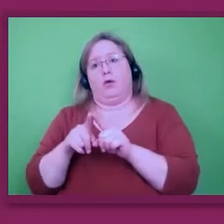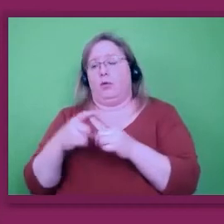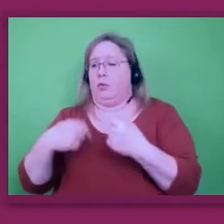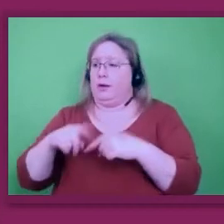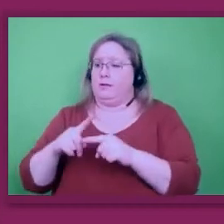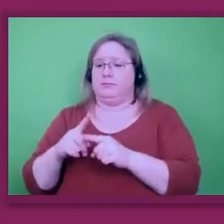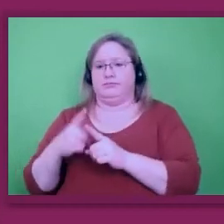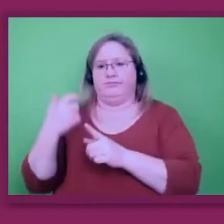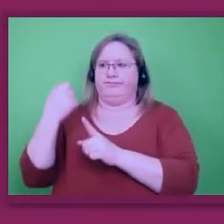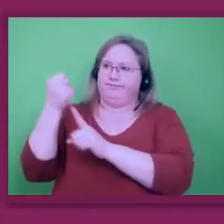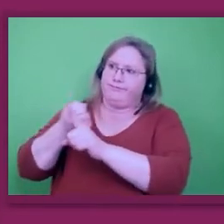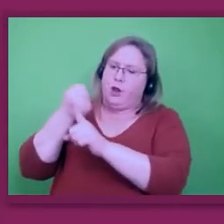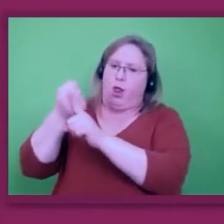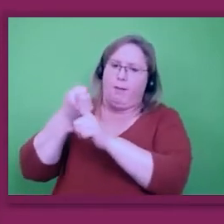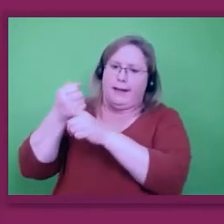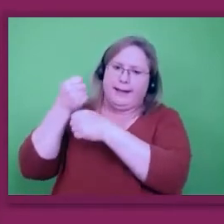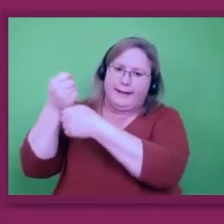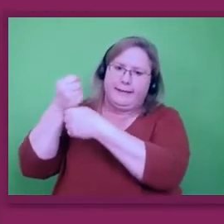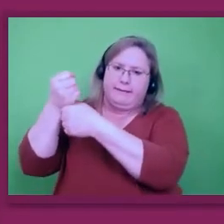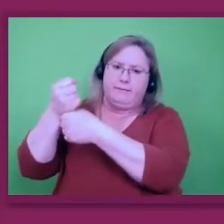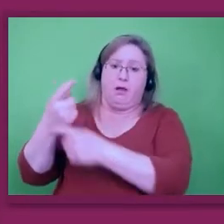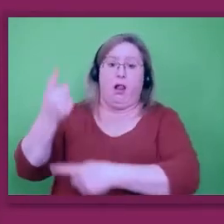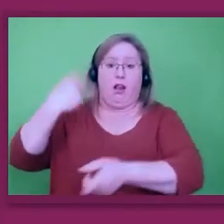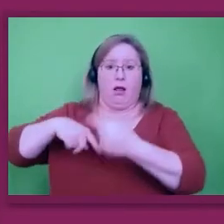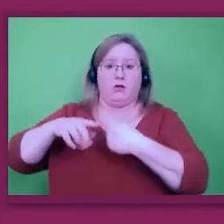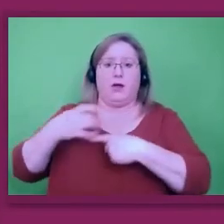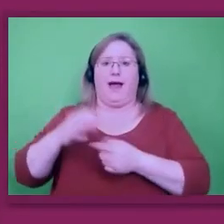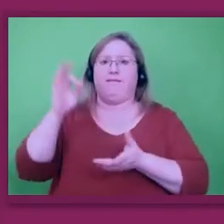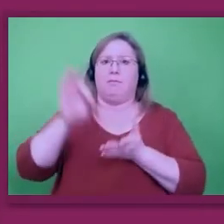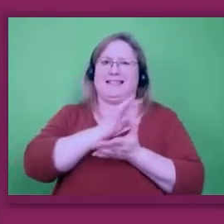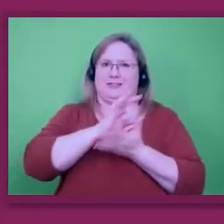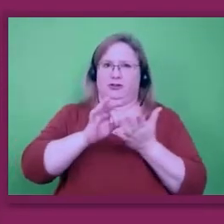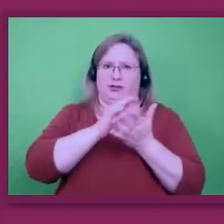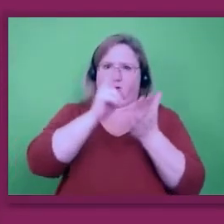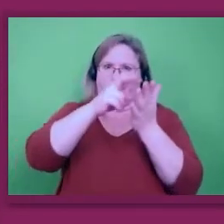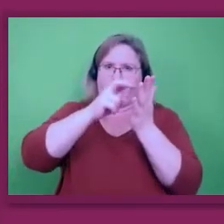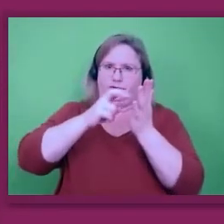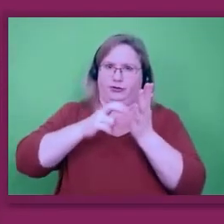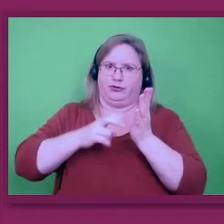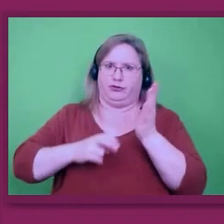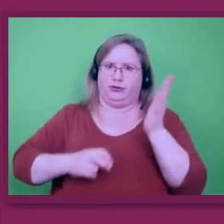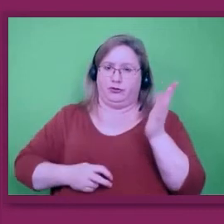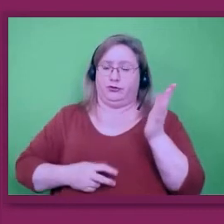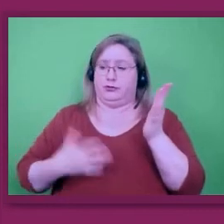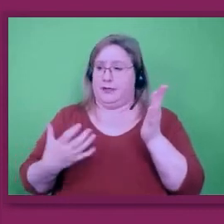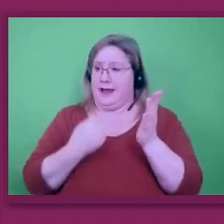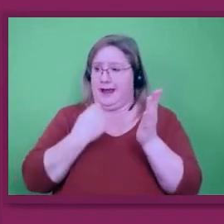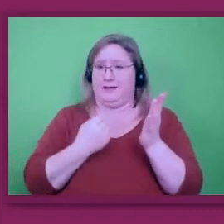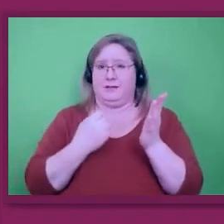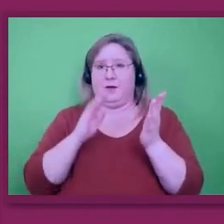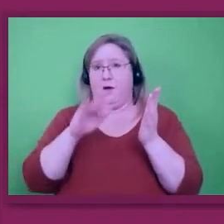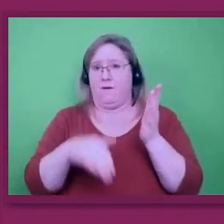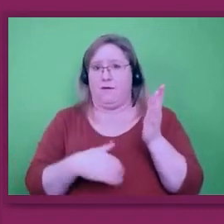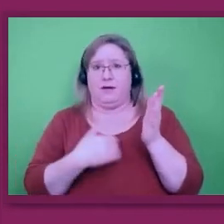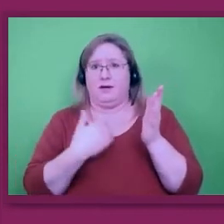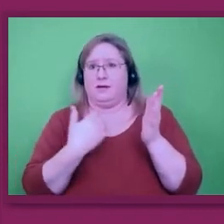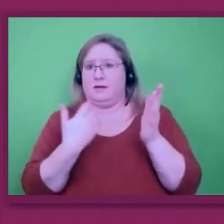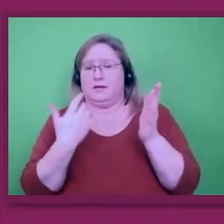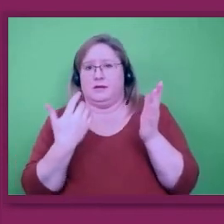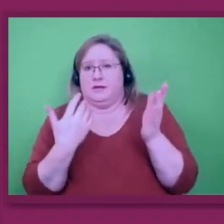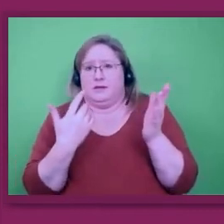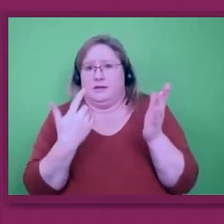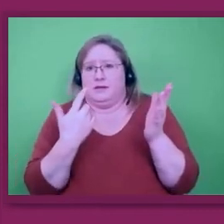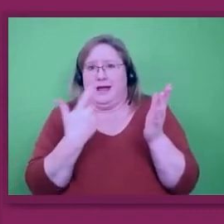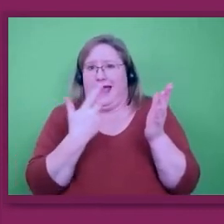petition last year that gained over 187,000 signatures within a week, which was, you know,